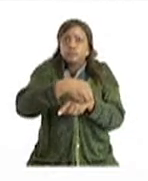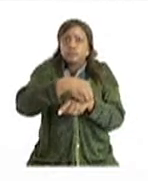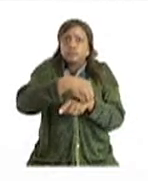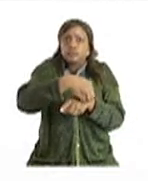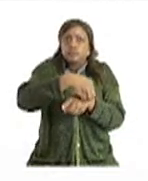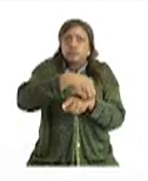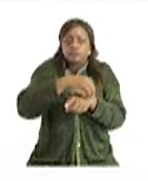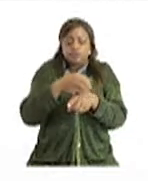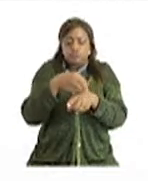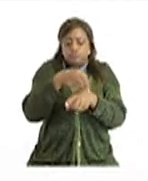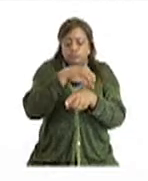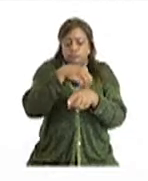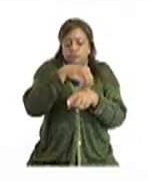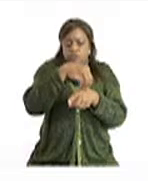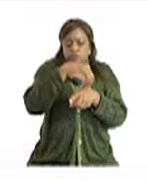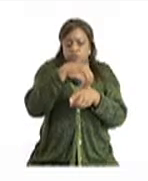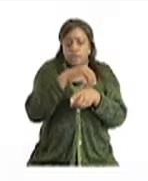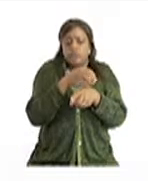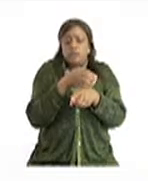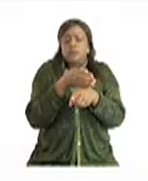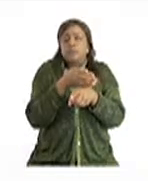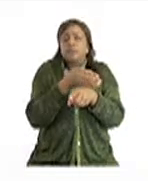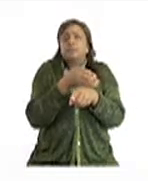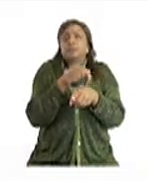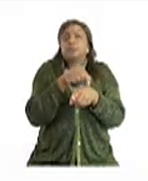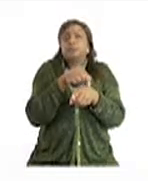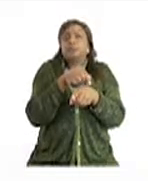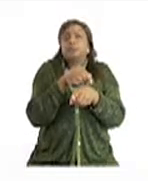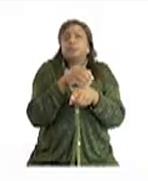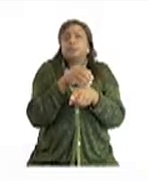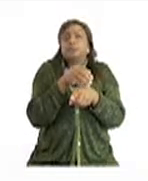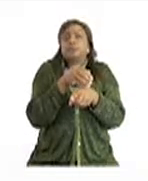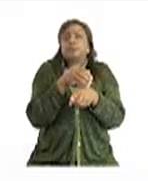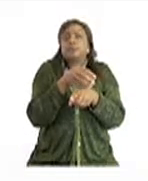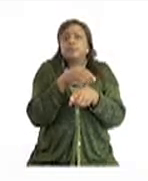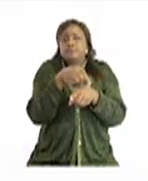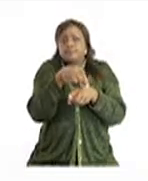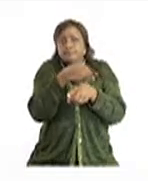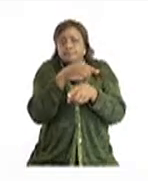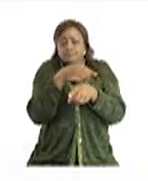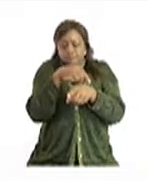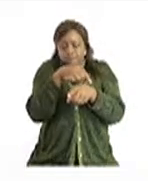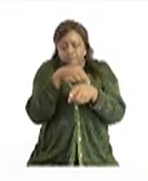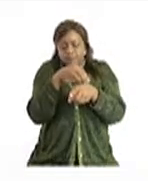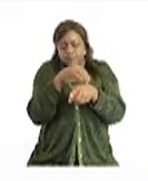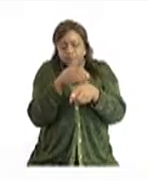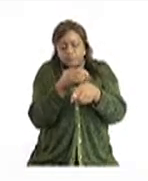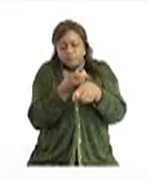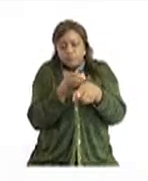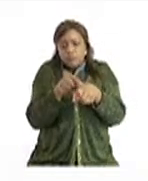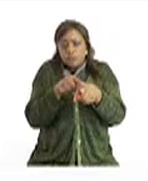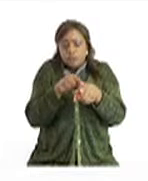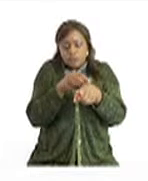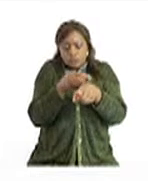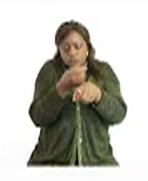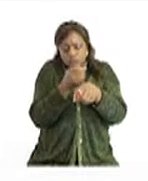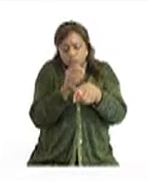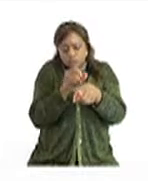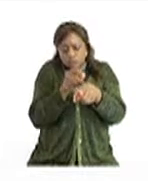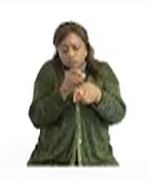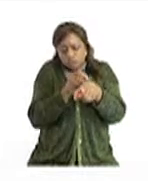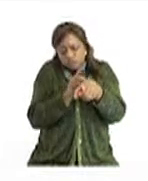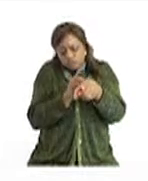to the seminal vessel. And the seminal vessel will then produce seminal fluids